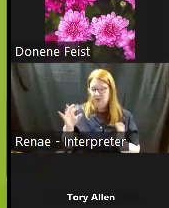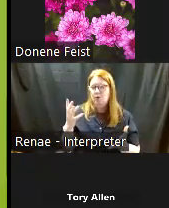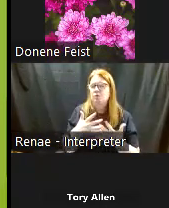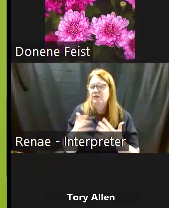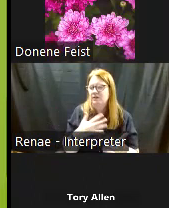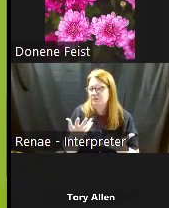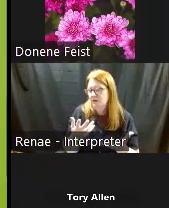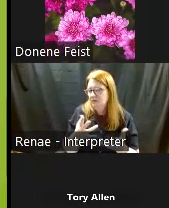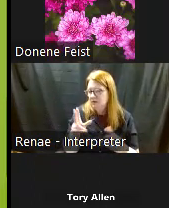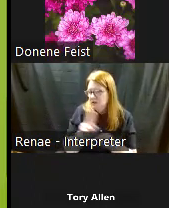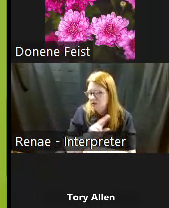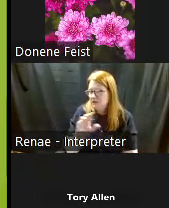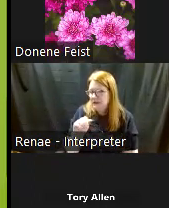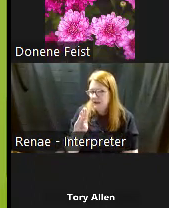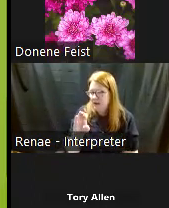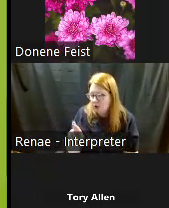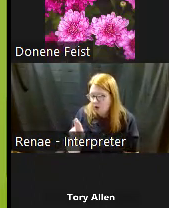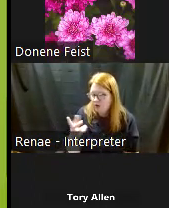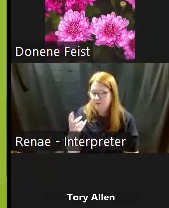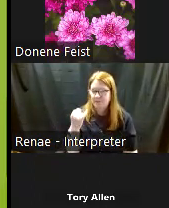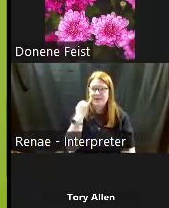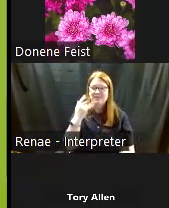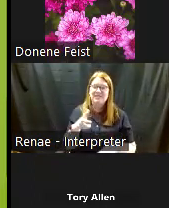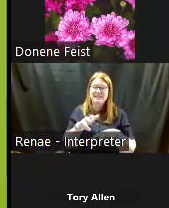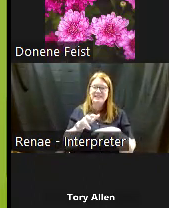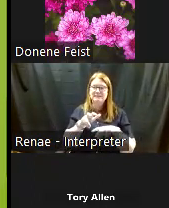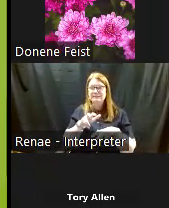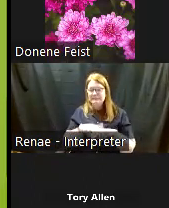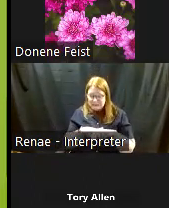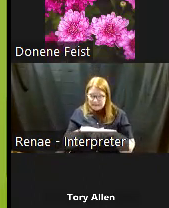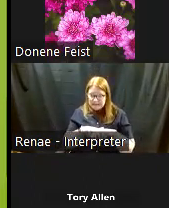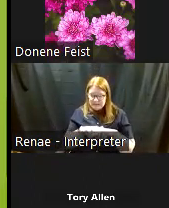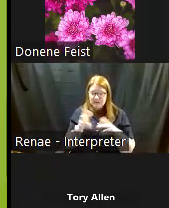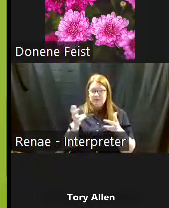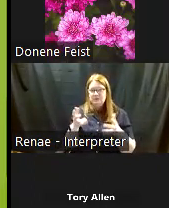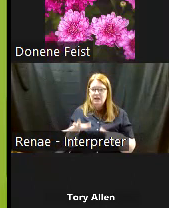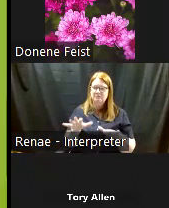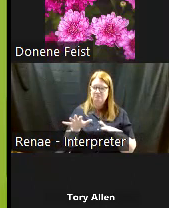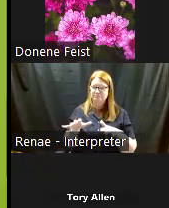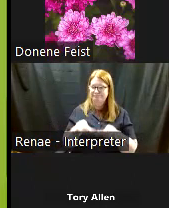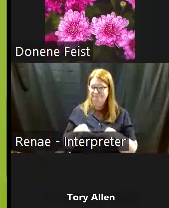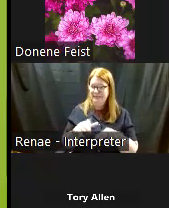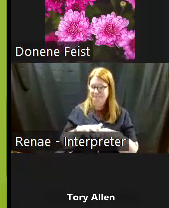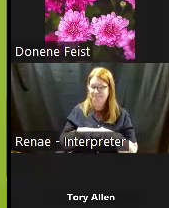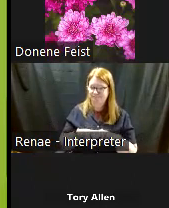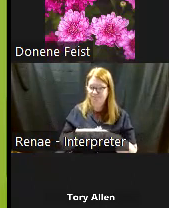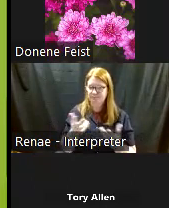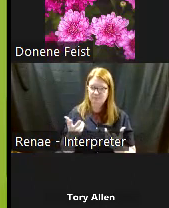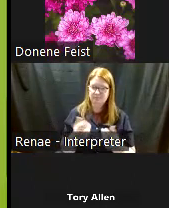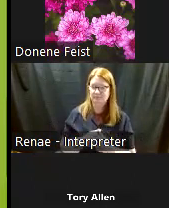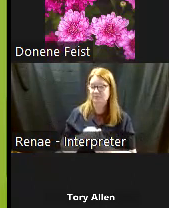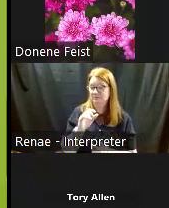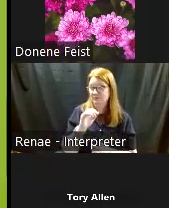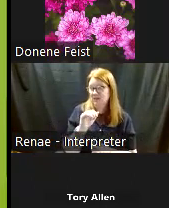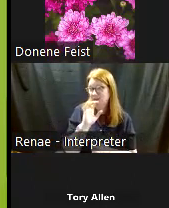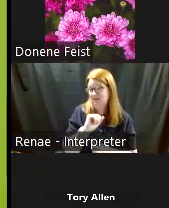means if possible. As long as kids can sit somewhat still, I try. I've diagnosed